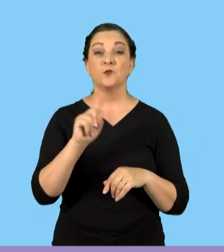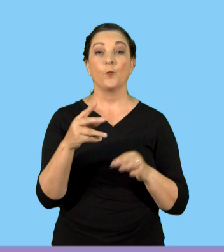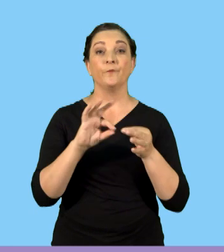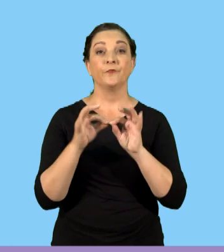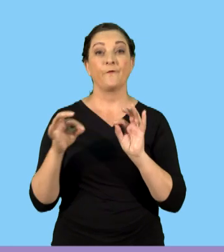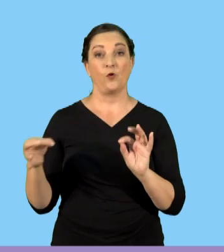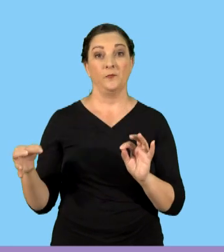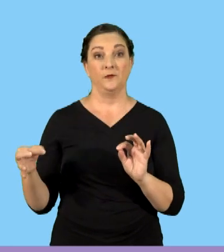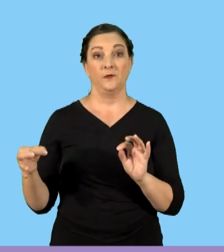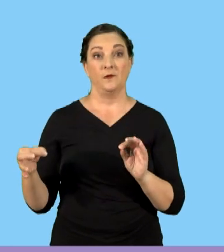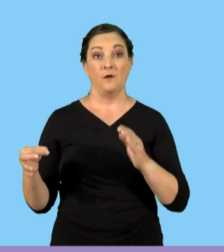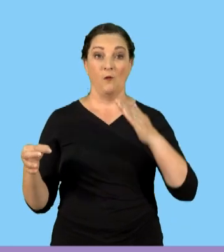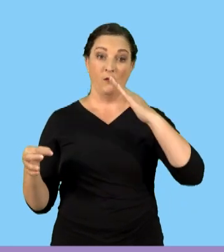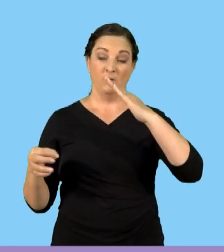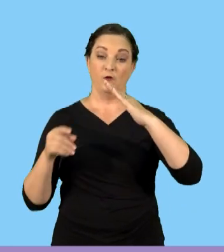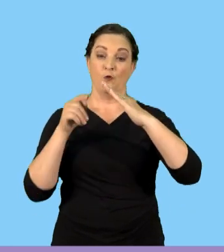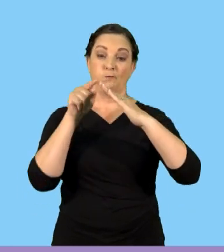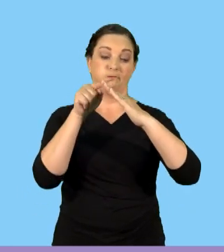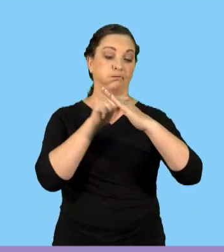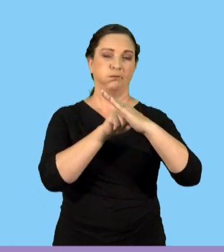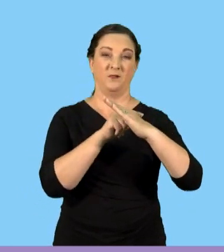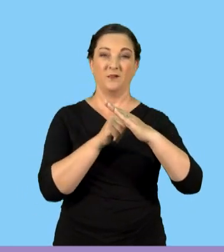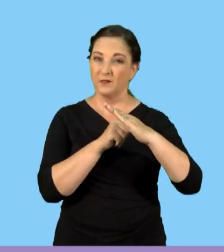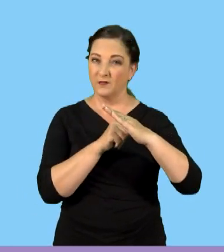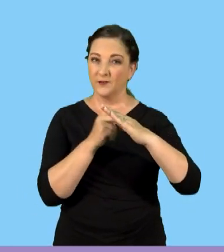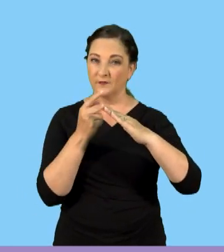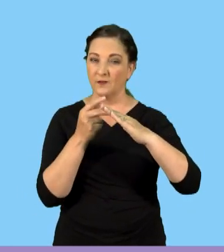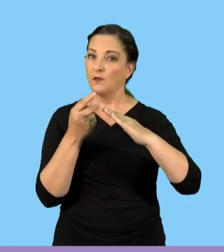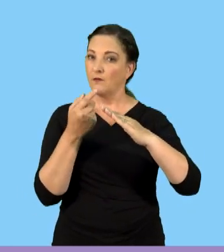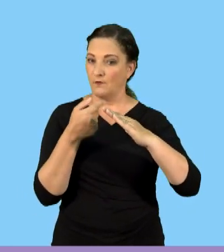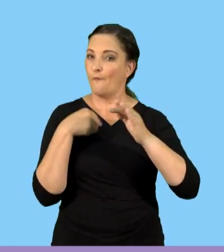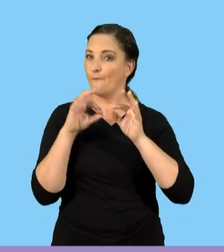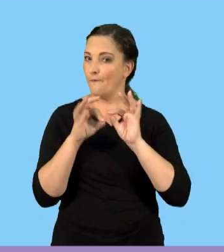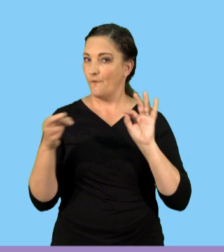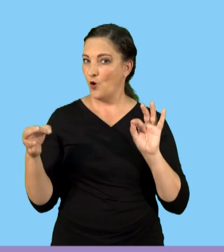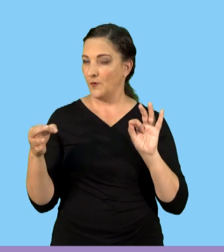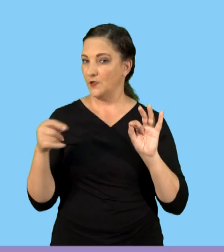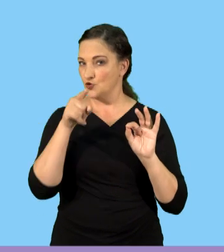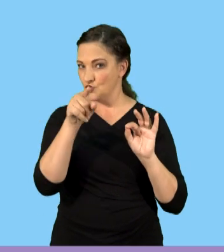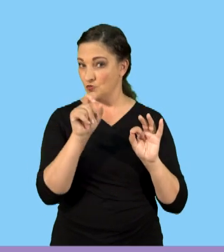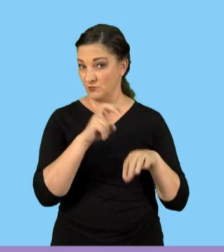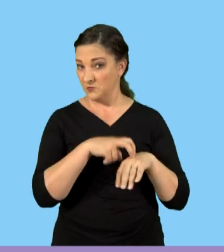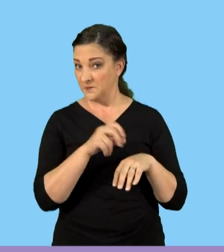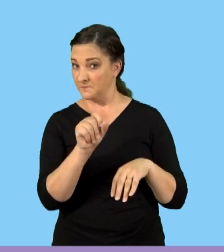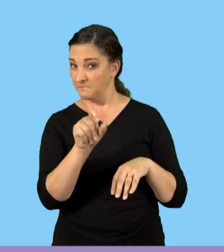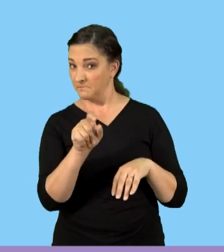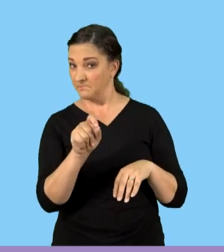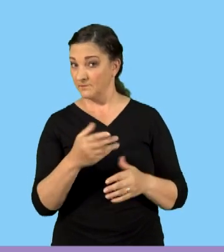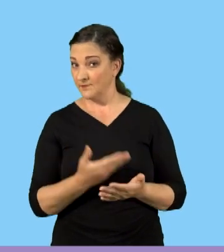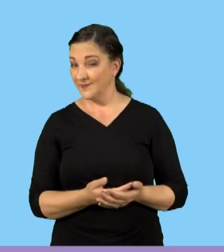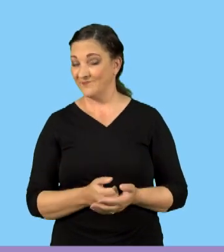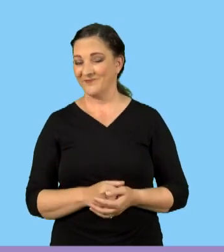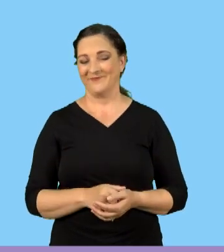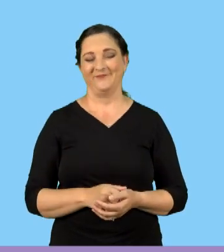to now write down the formula from this graph. You need to find the rule or the formula to